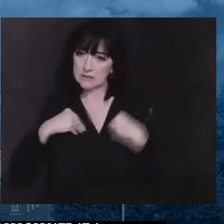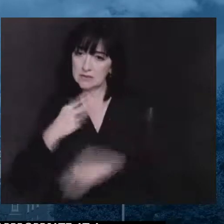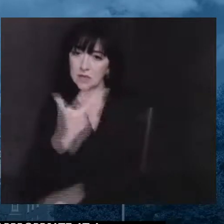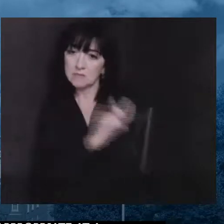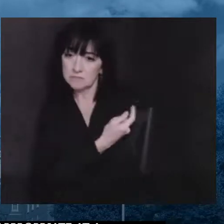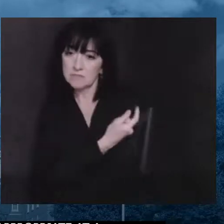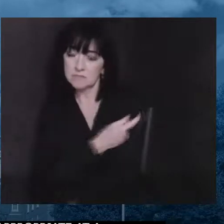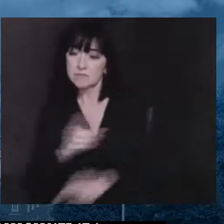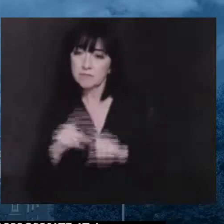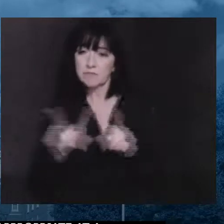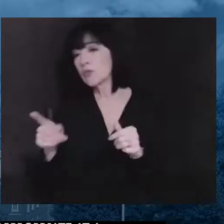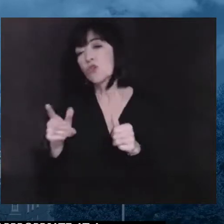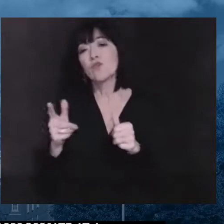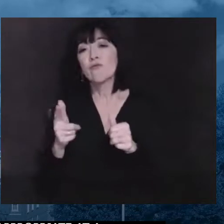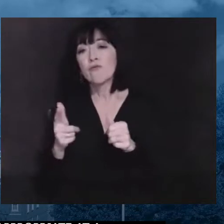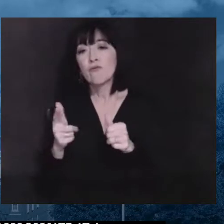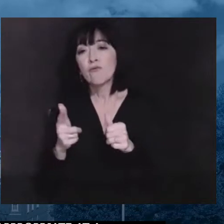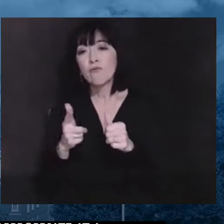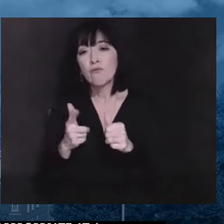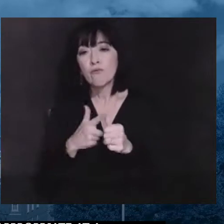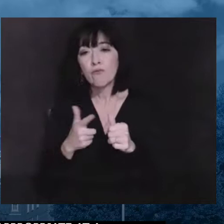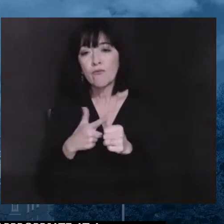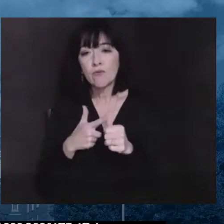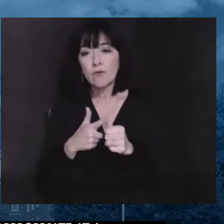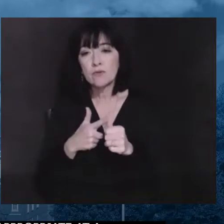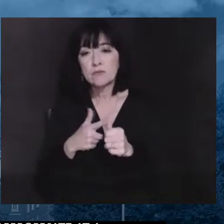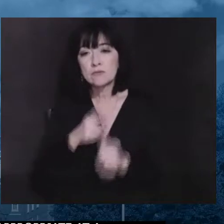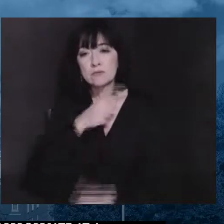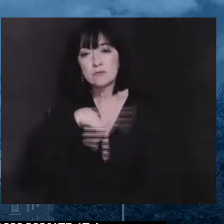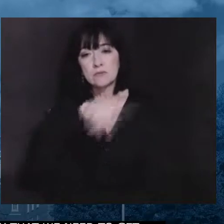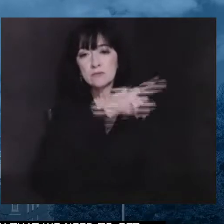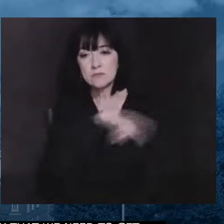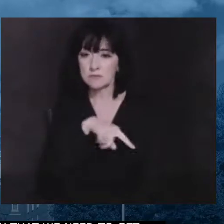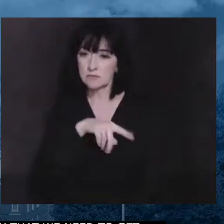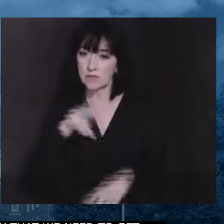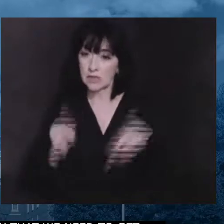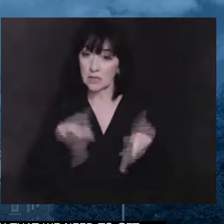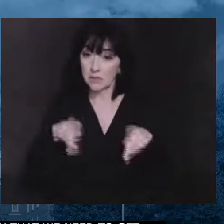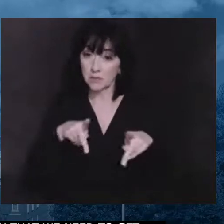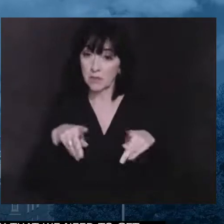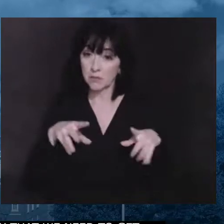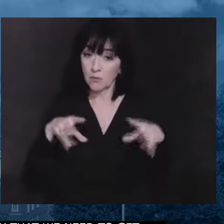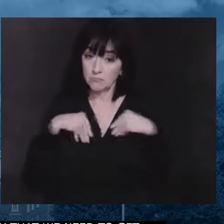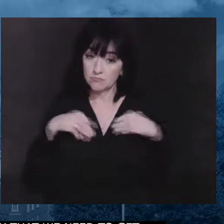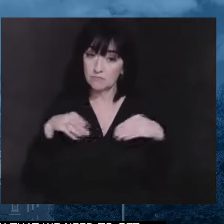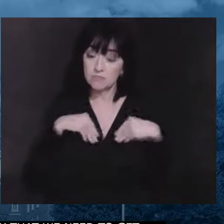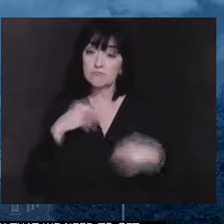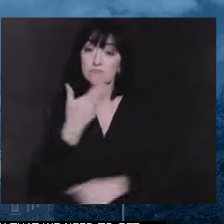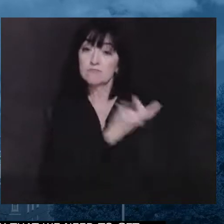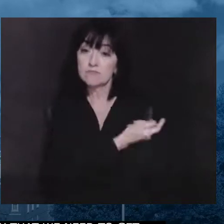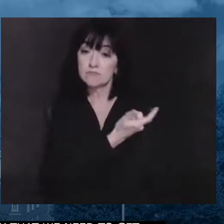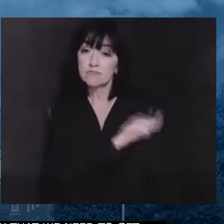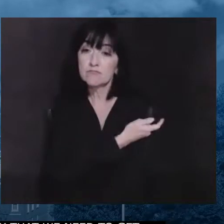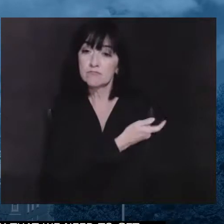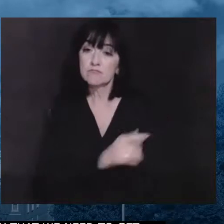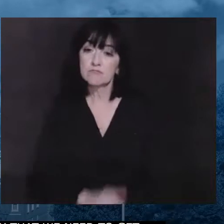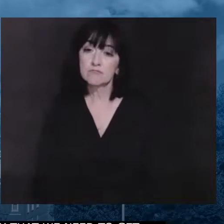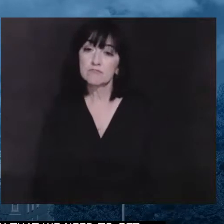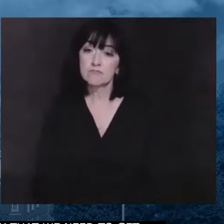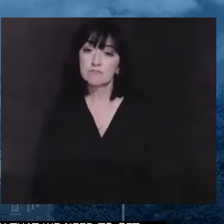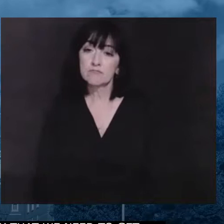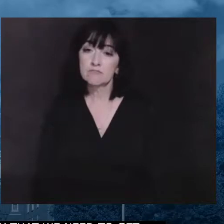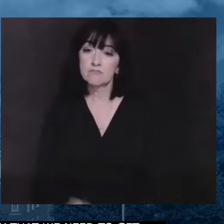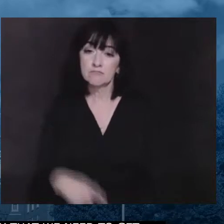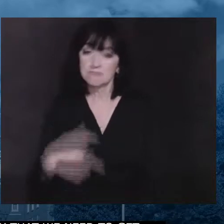some experience with how people are, how receptive folks are being to the virus. I'm certainly not going to jump